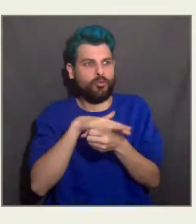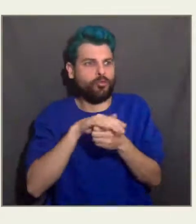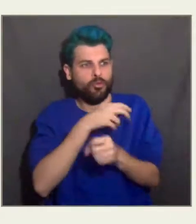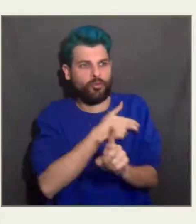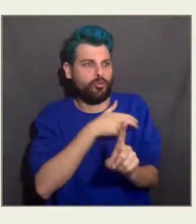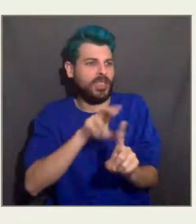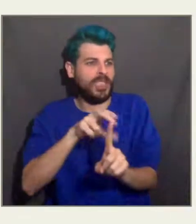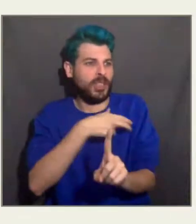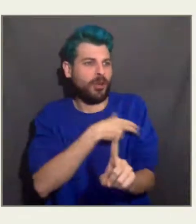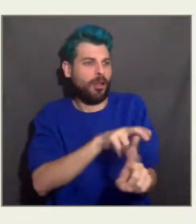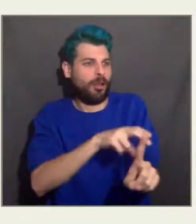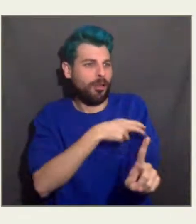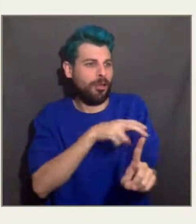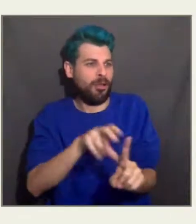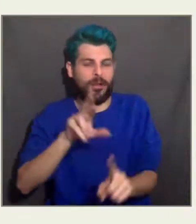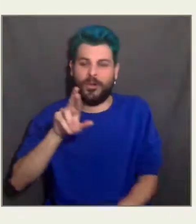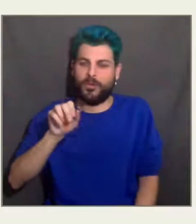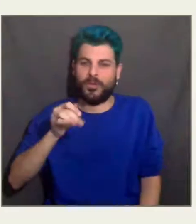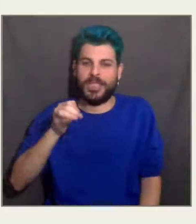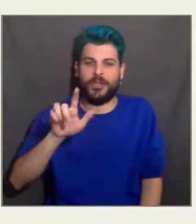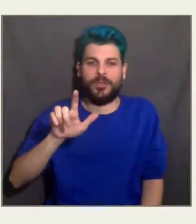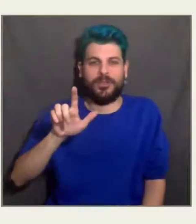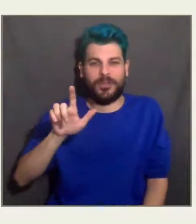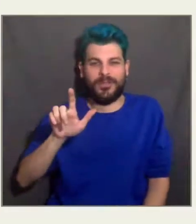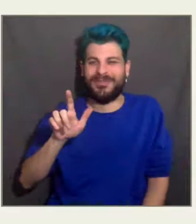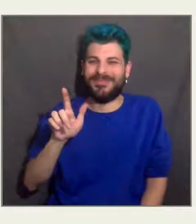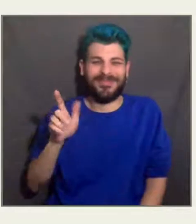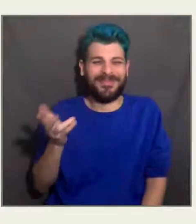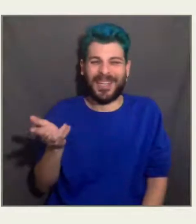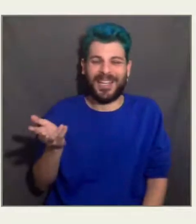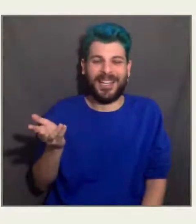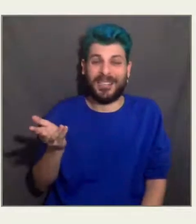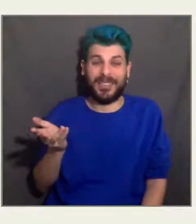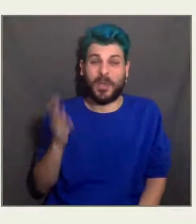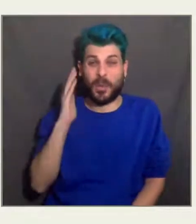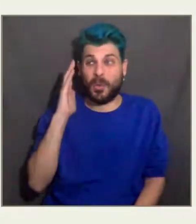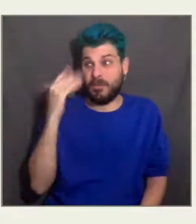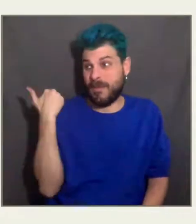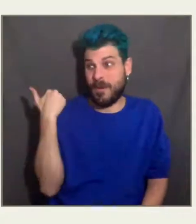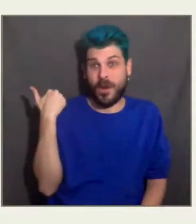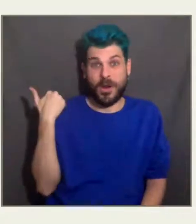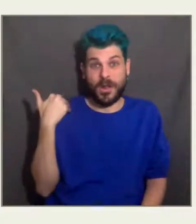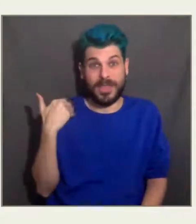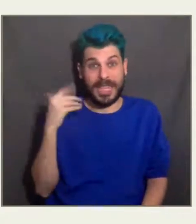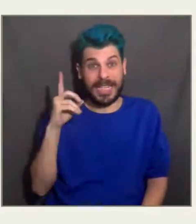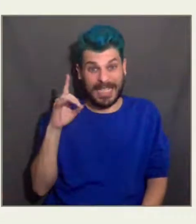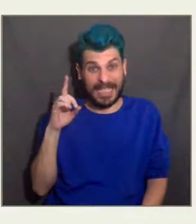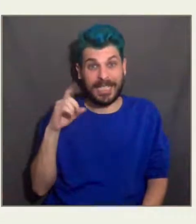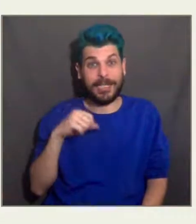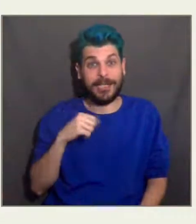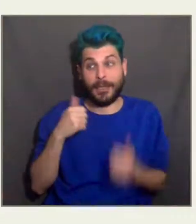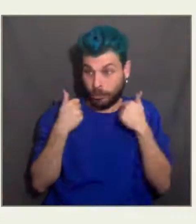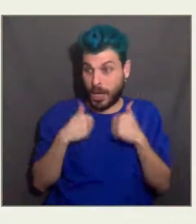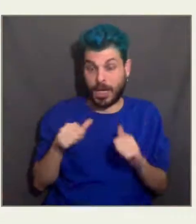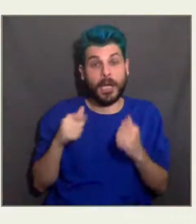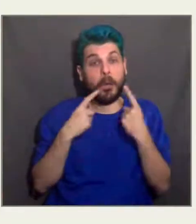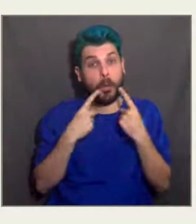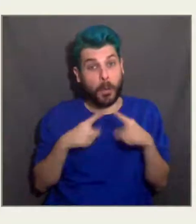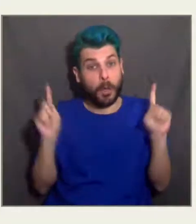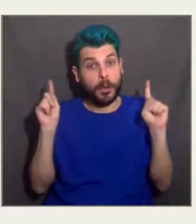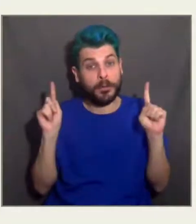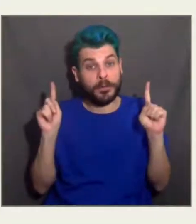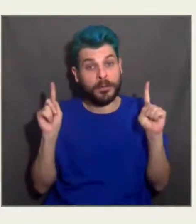the counties were ready to take the step, and they did, and we should be very proud of the fact that they said, this